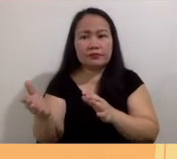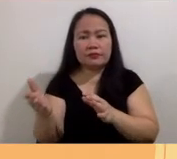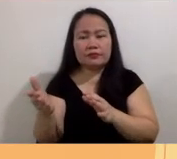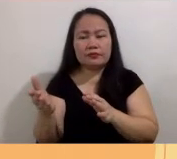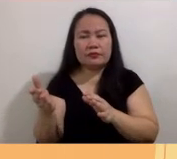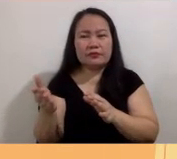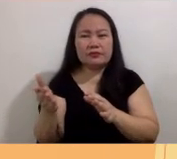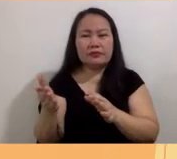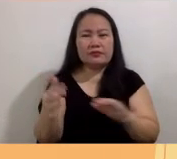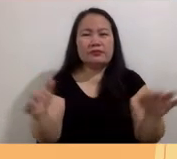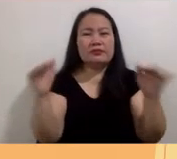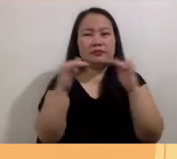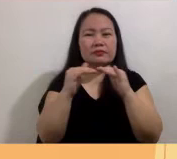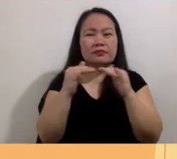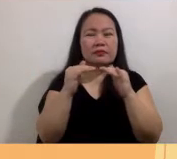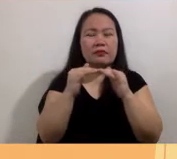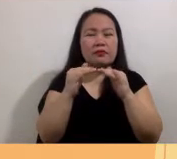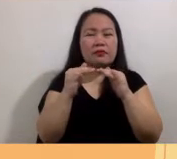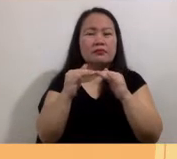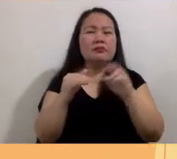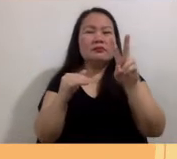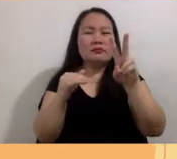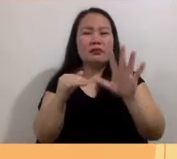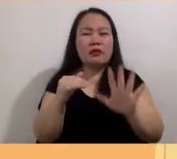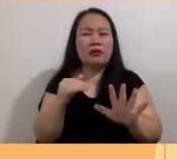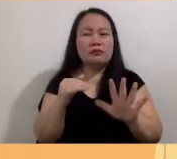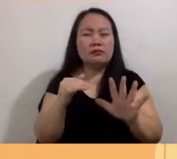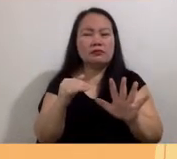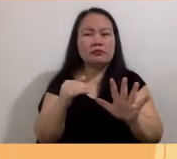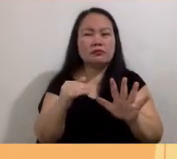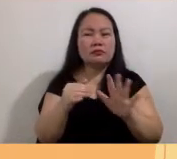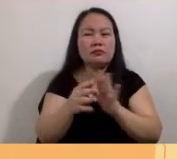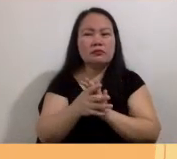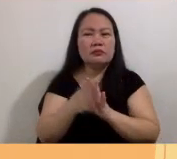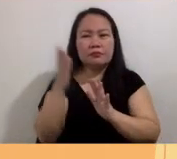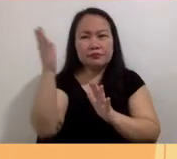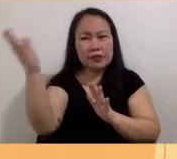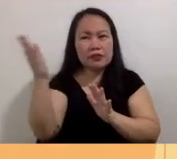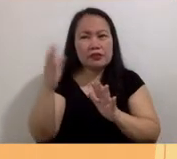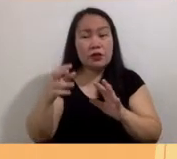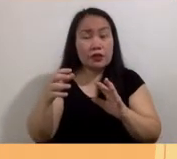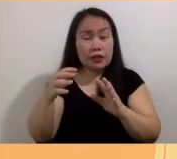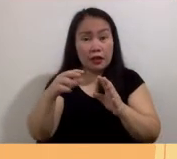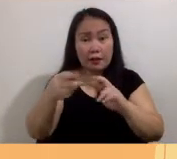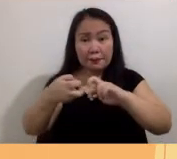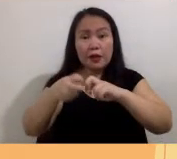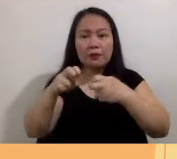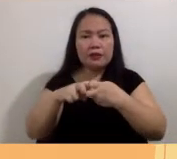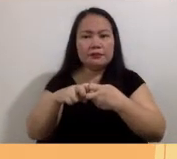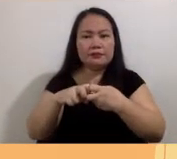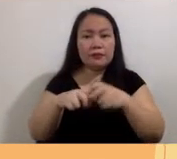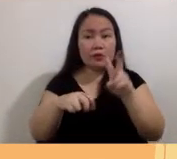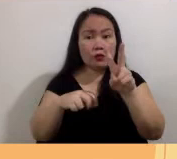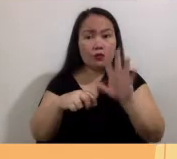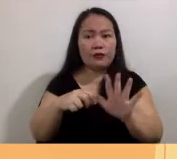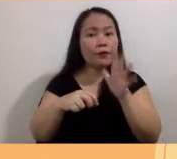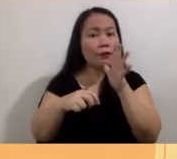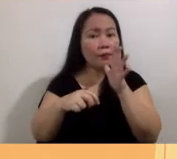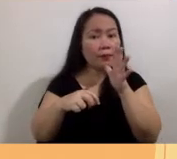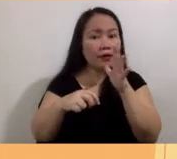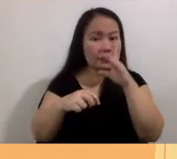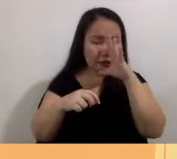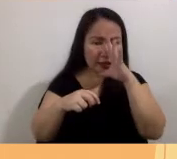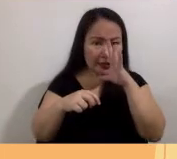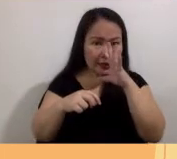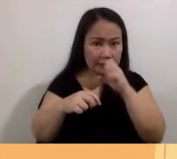years na equal daw sa 2/5. Ito yung nasa problem, based on the given problem, 2/5 ng